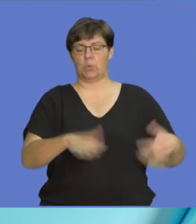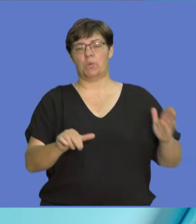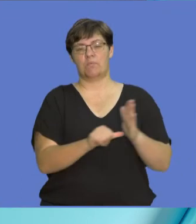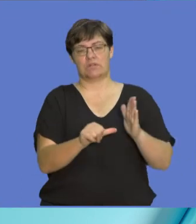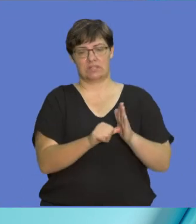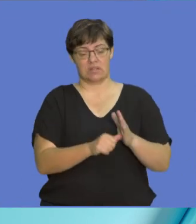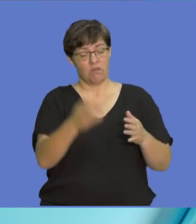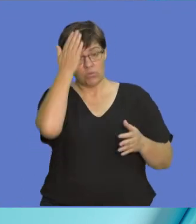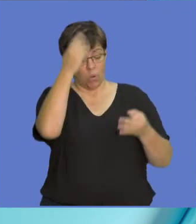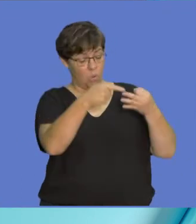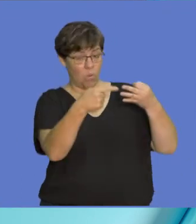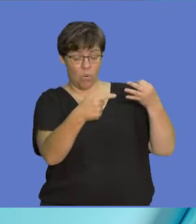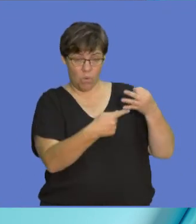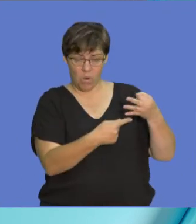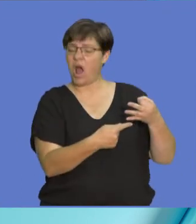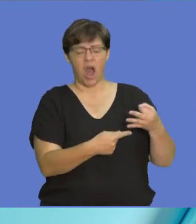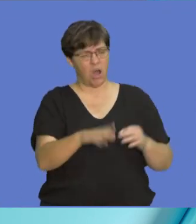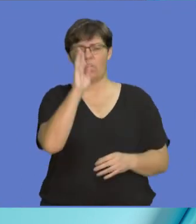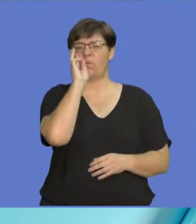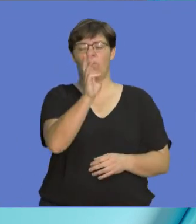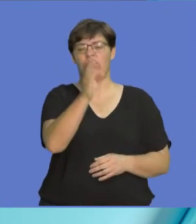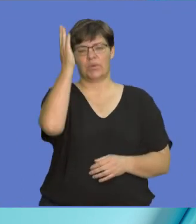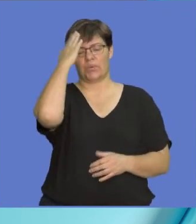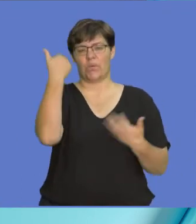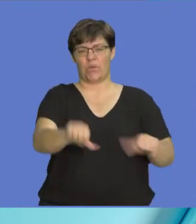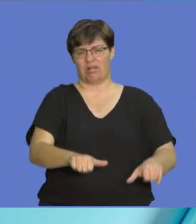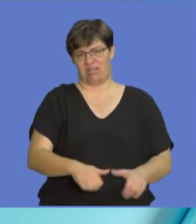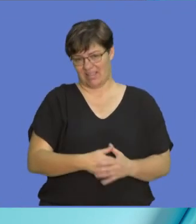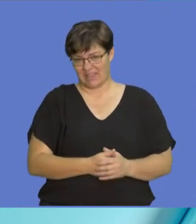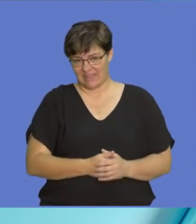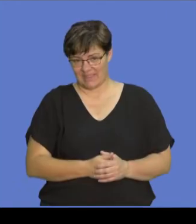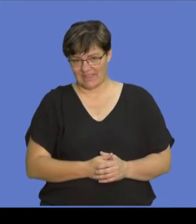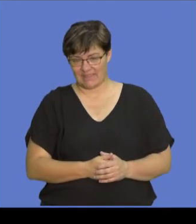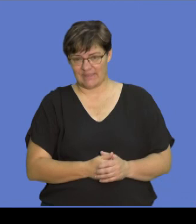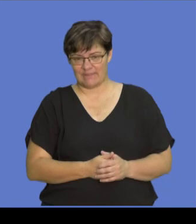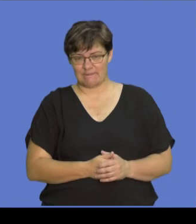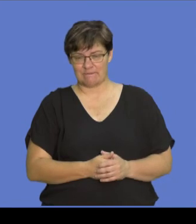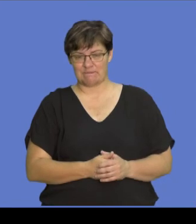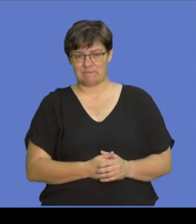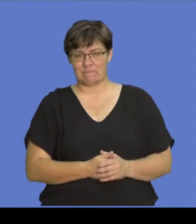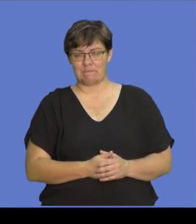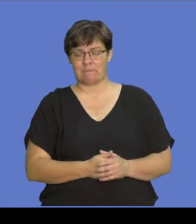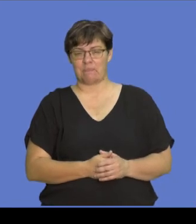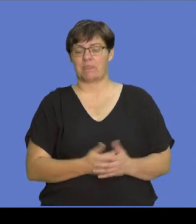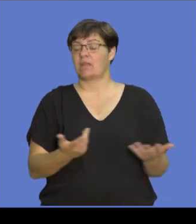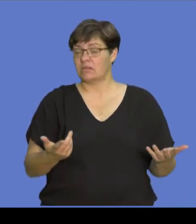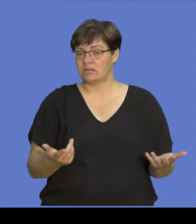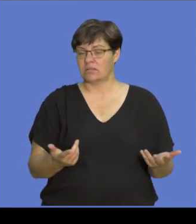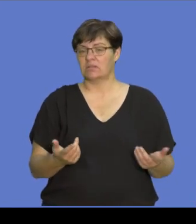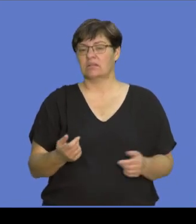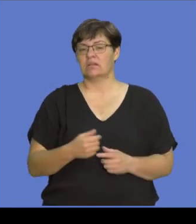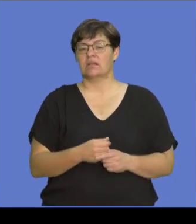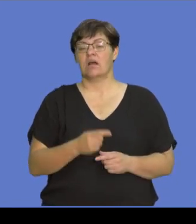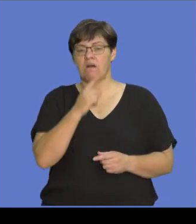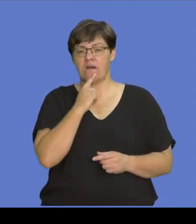three accounts, guaranteed you know cost accounting. Right. Then you're asked to calculate the